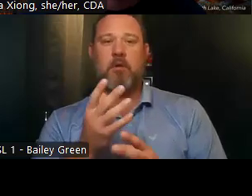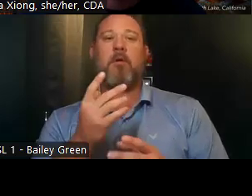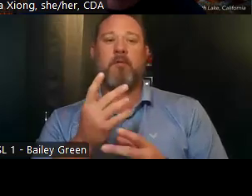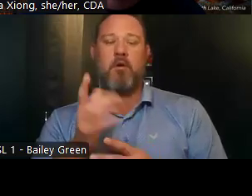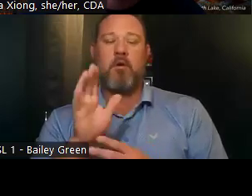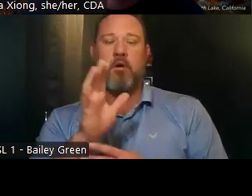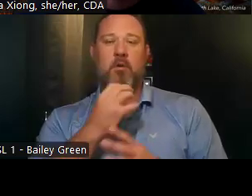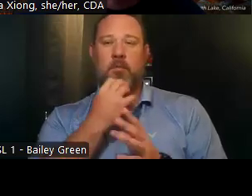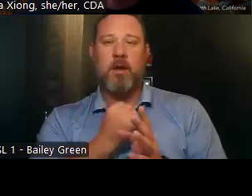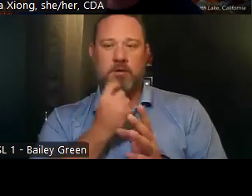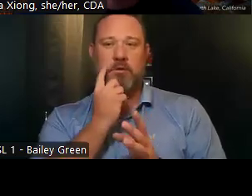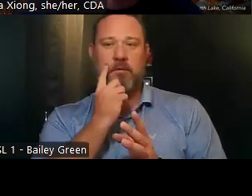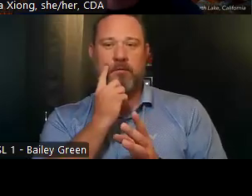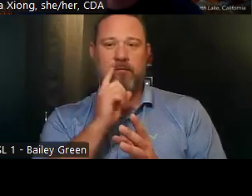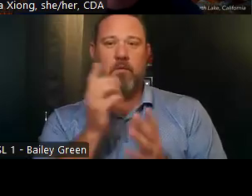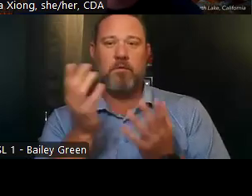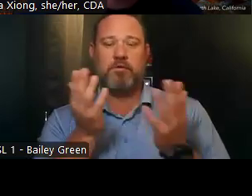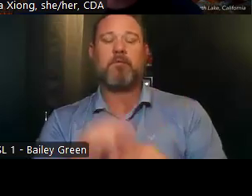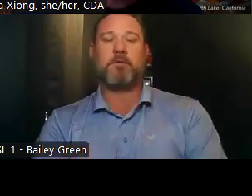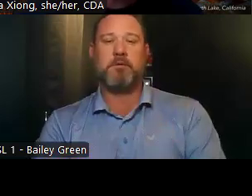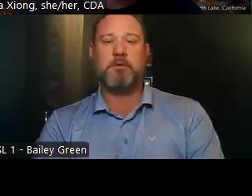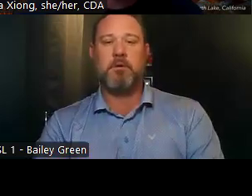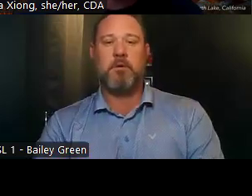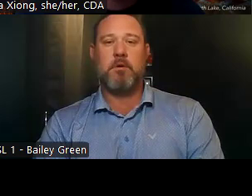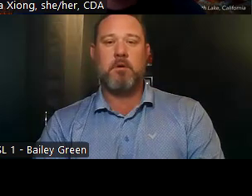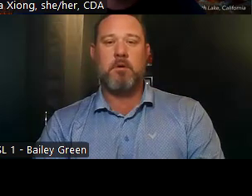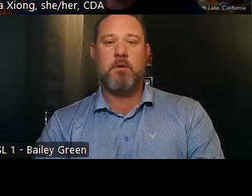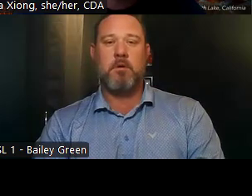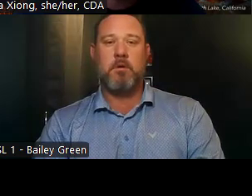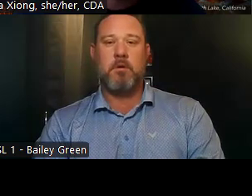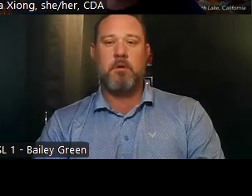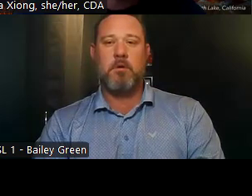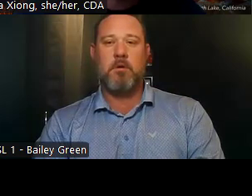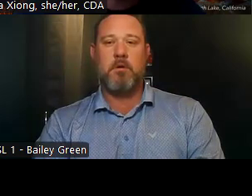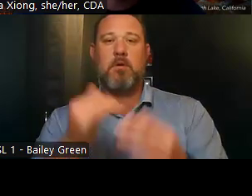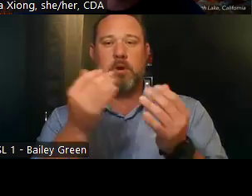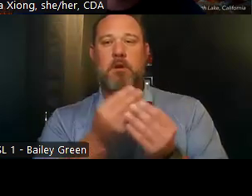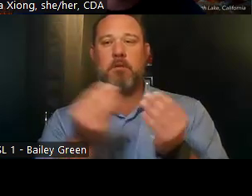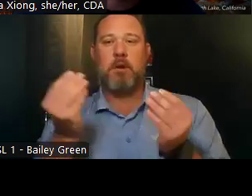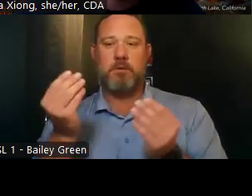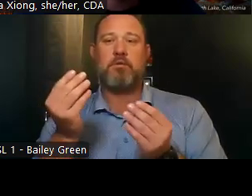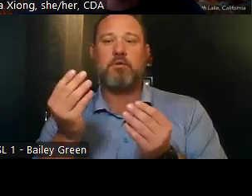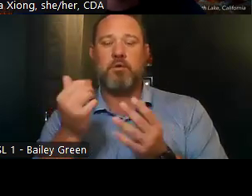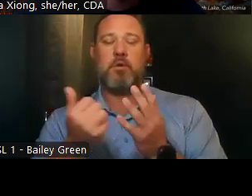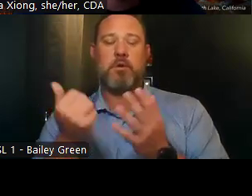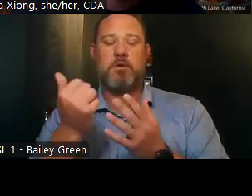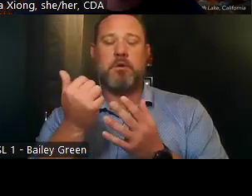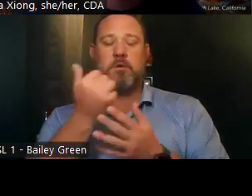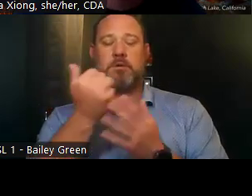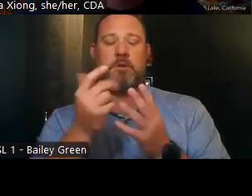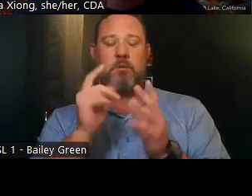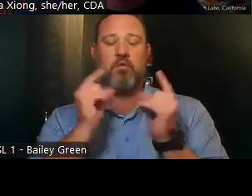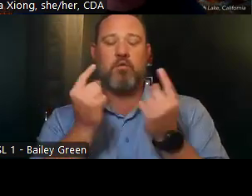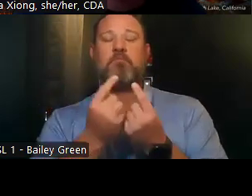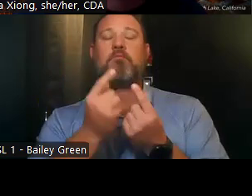passion for service. And then now I'll pass it to the EACAD subwork group, who will be giving